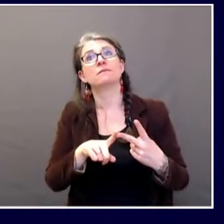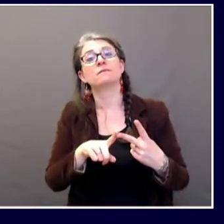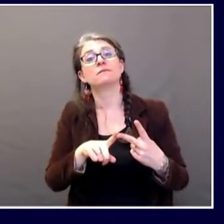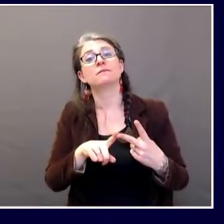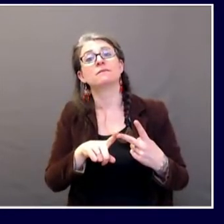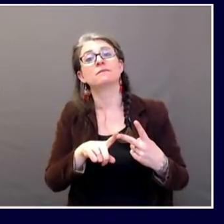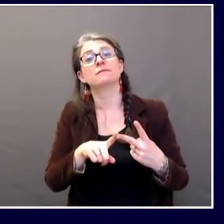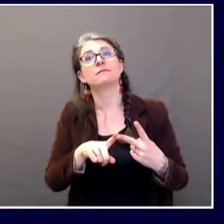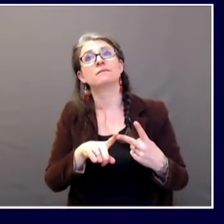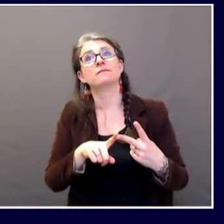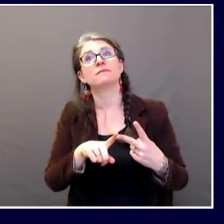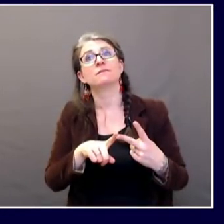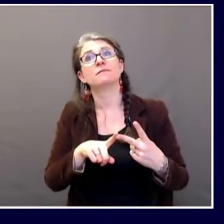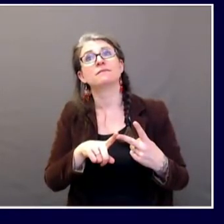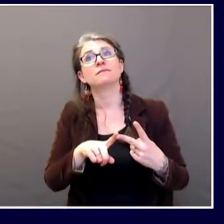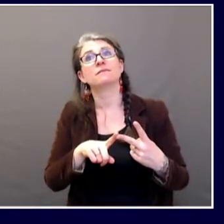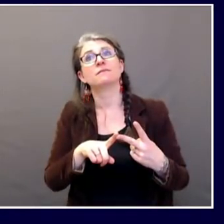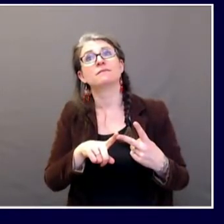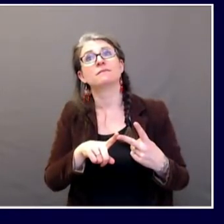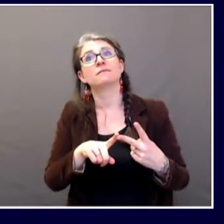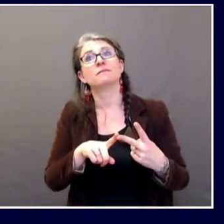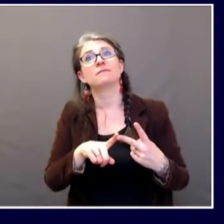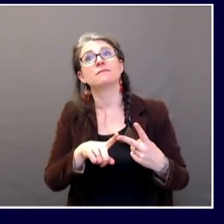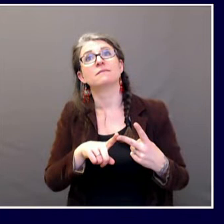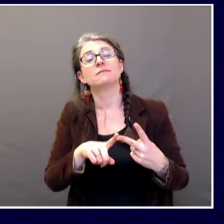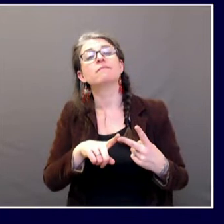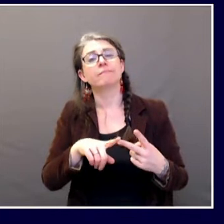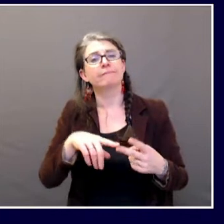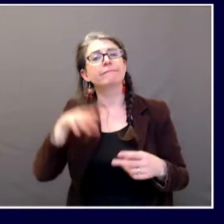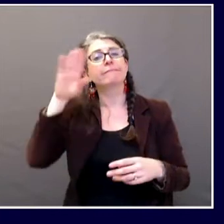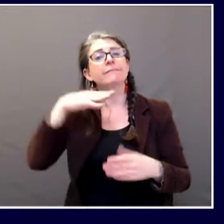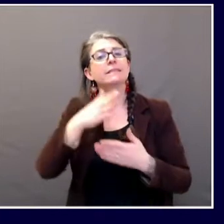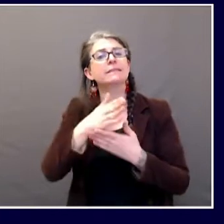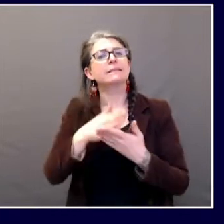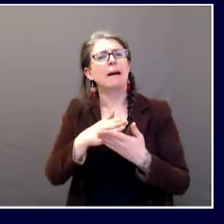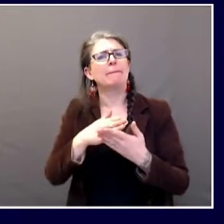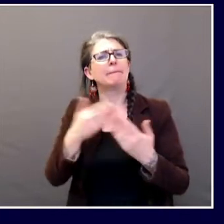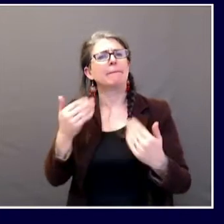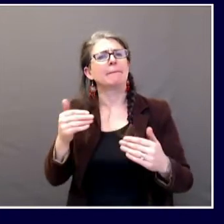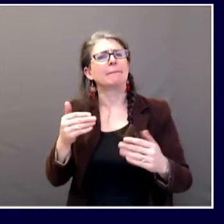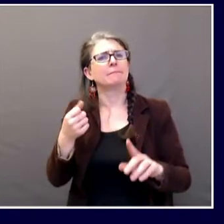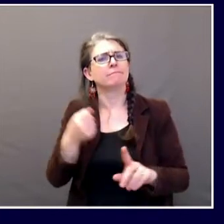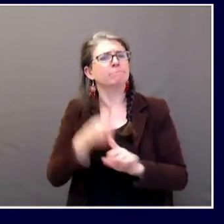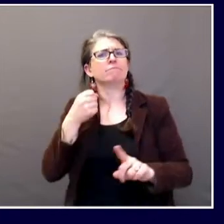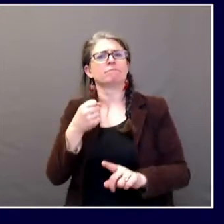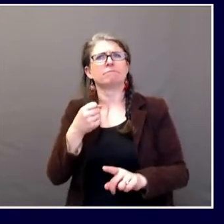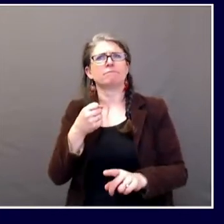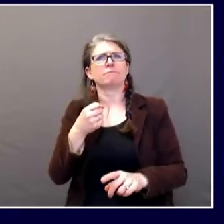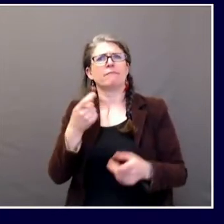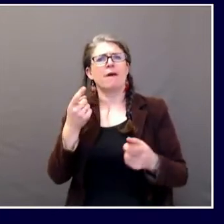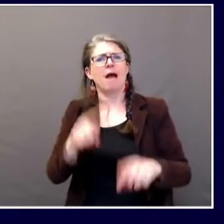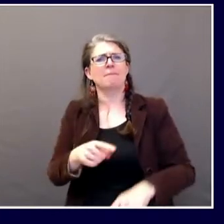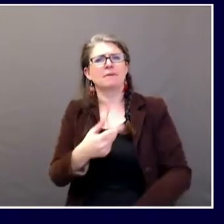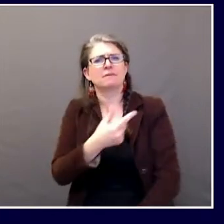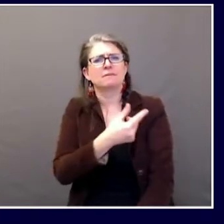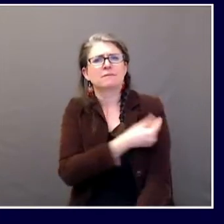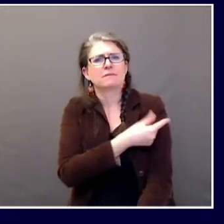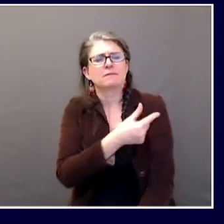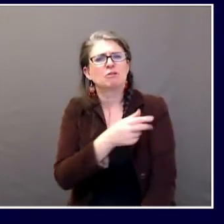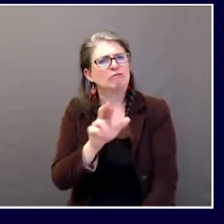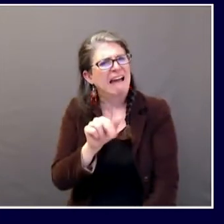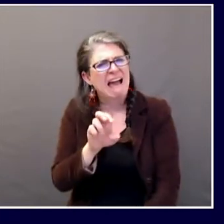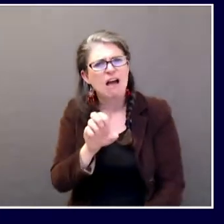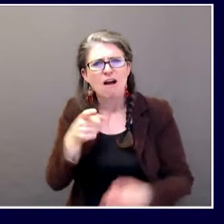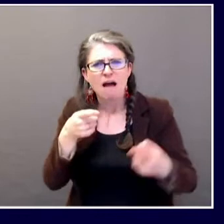rare negative reactions to the vaccine. And you said there's an app that people can go on and input